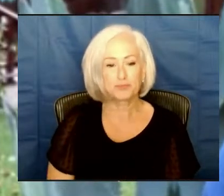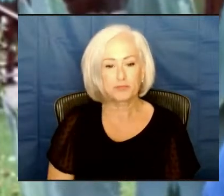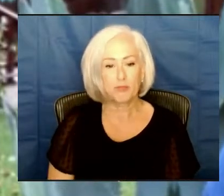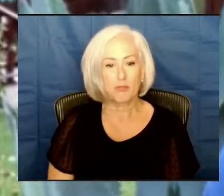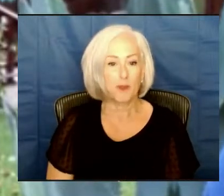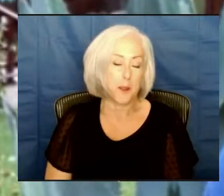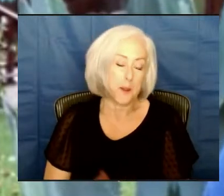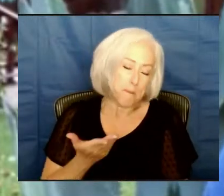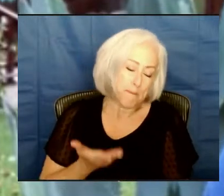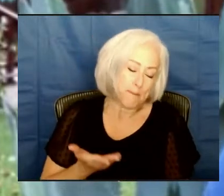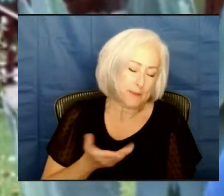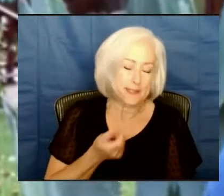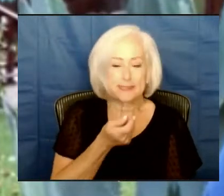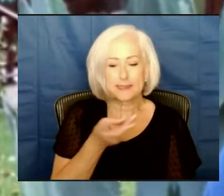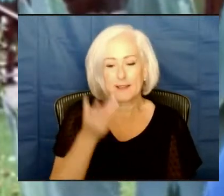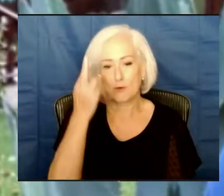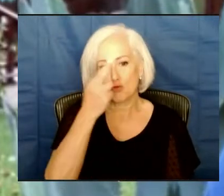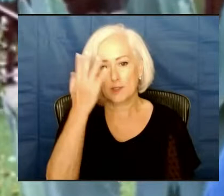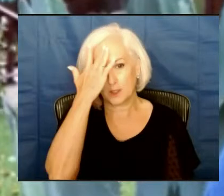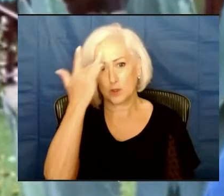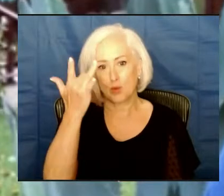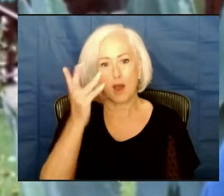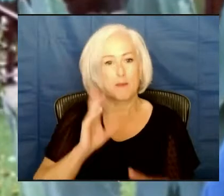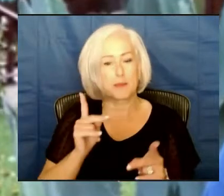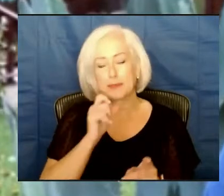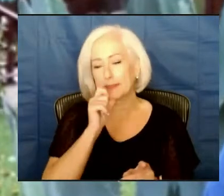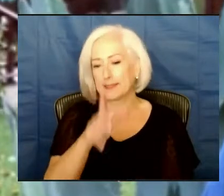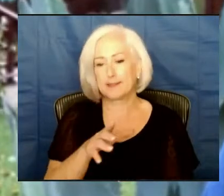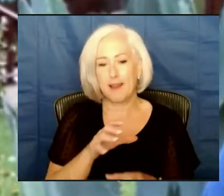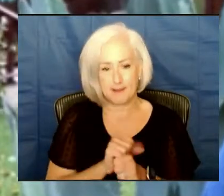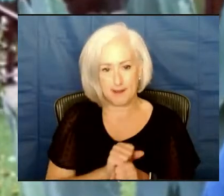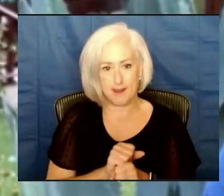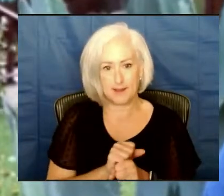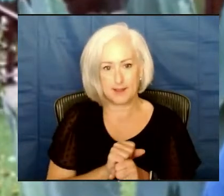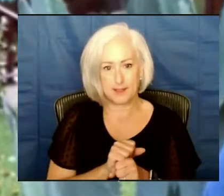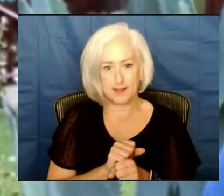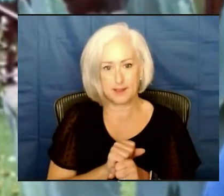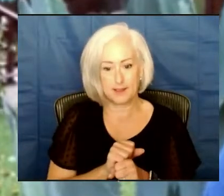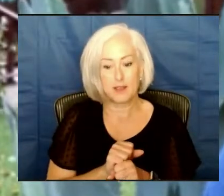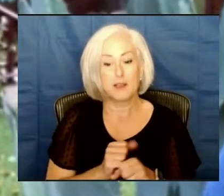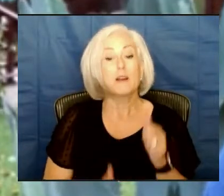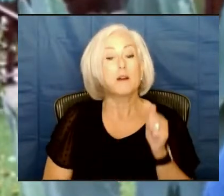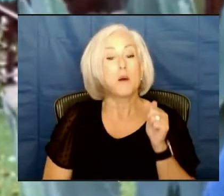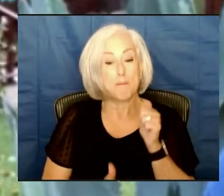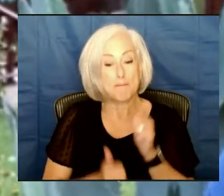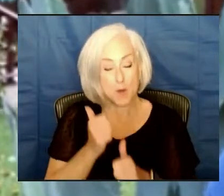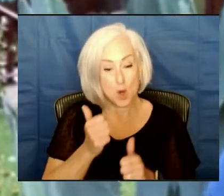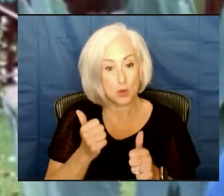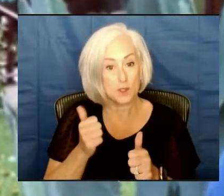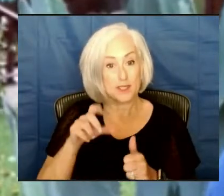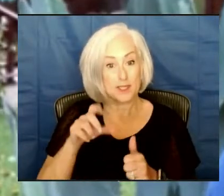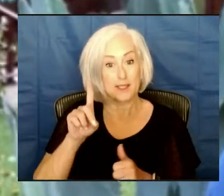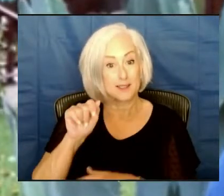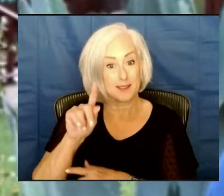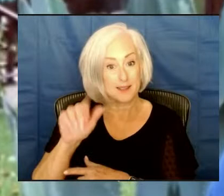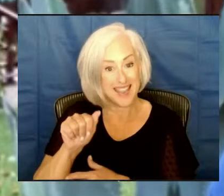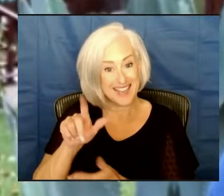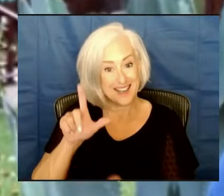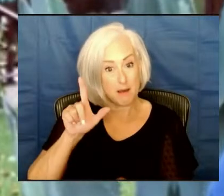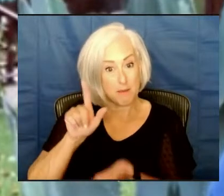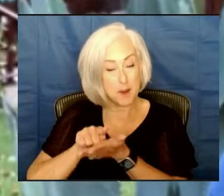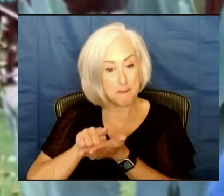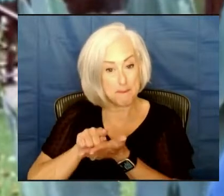several reasons as to why people are not getting it. But again, the majority of the data that was published to look